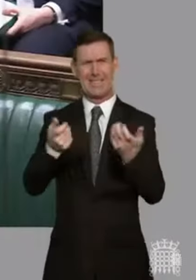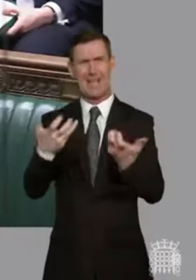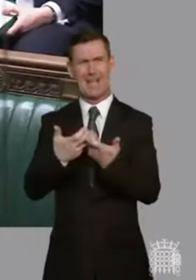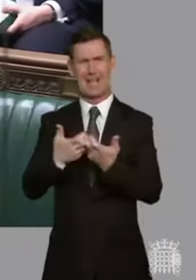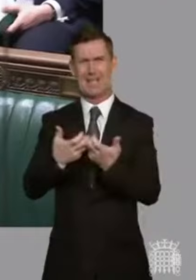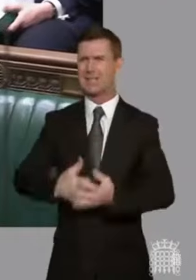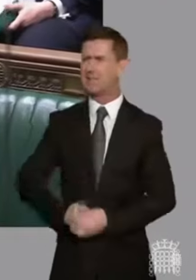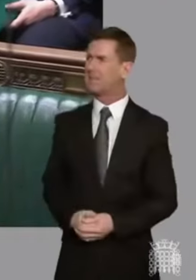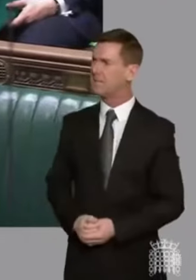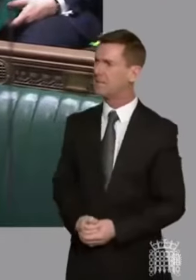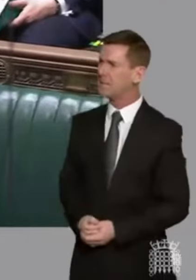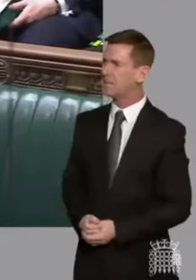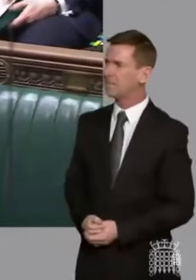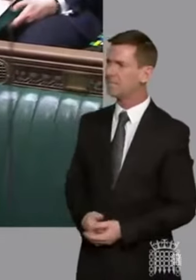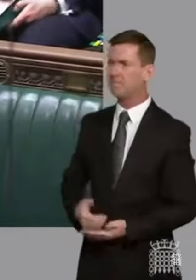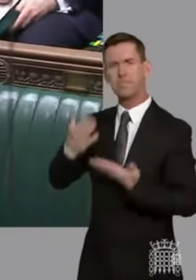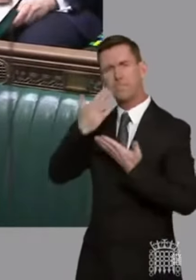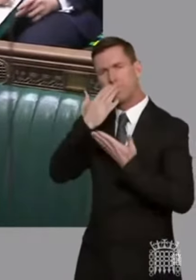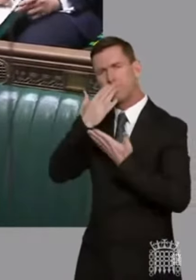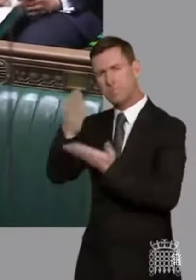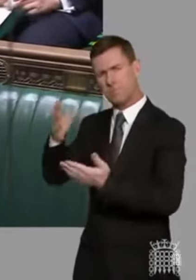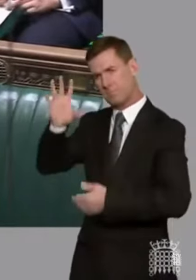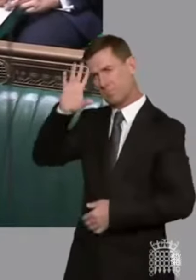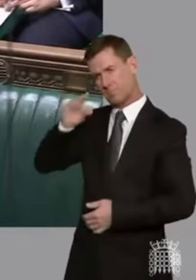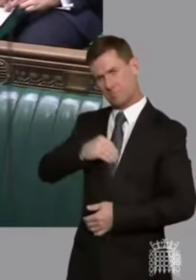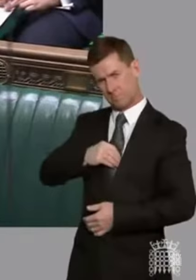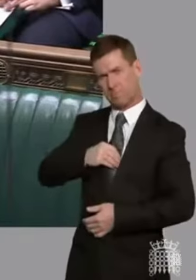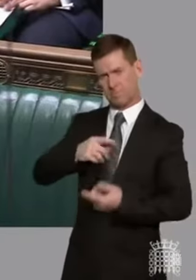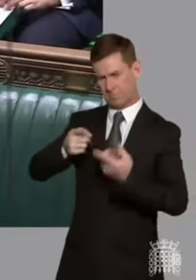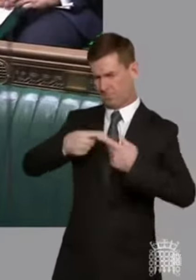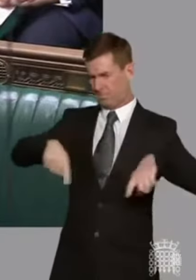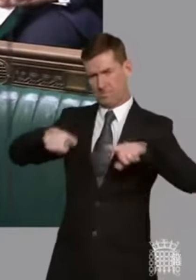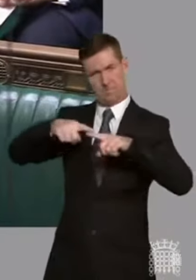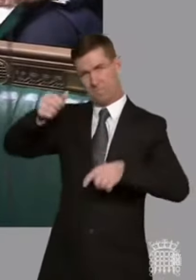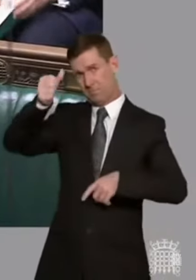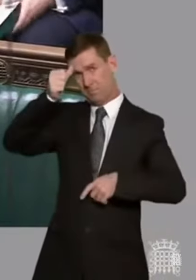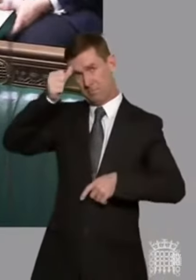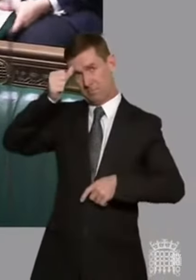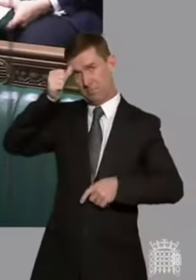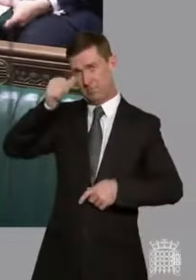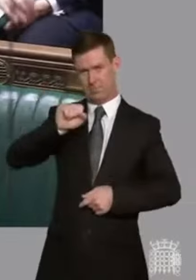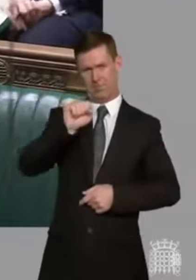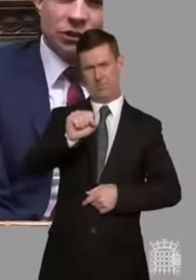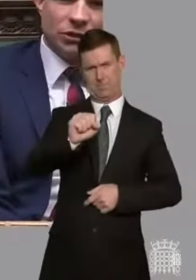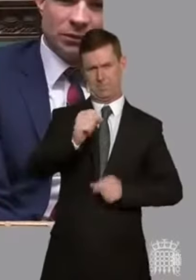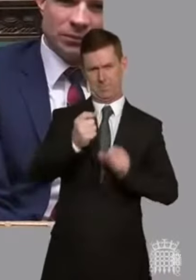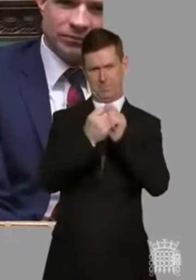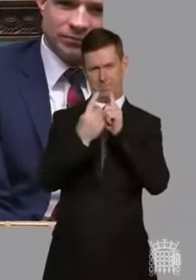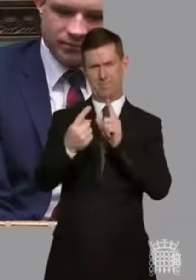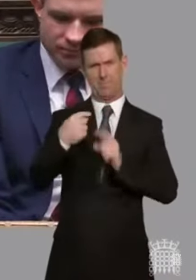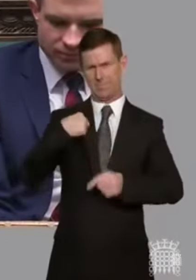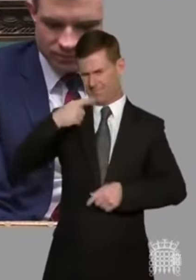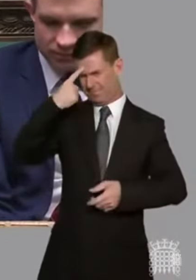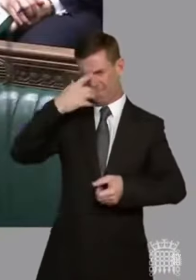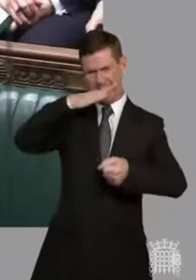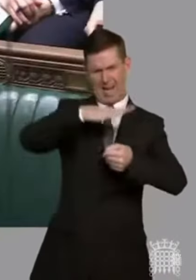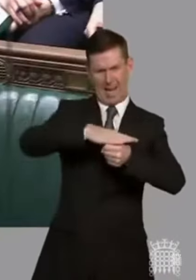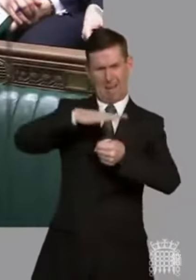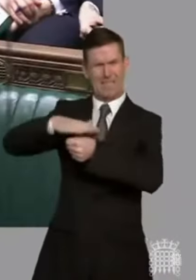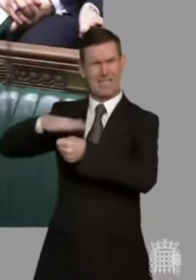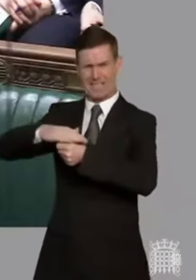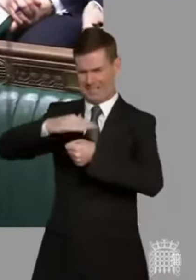the Leader of the Opposition personally lobbied to remove annual limits on student and work visas. The Shadow Foreign Secretary still